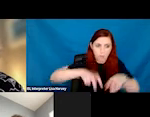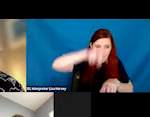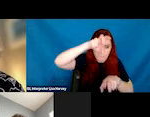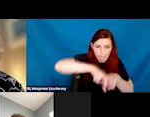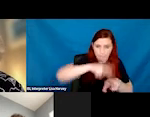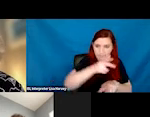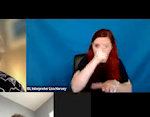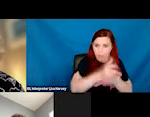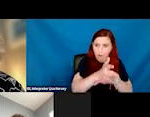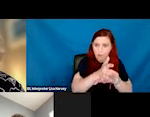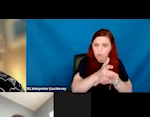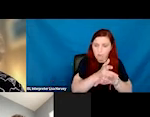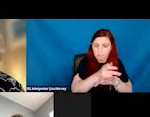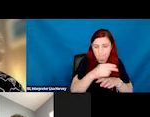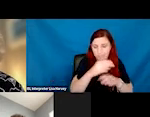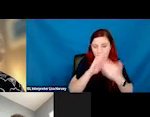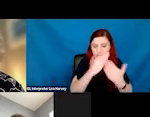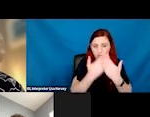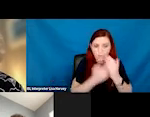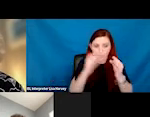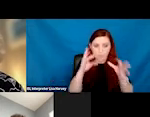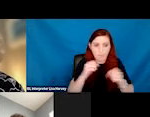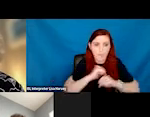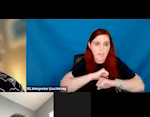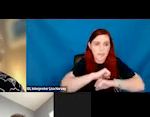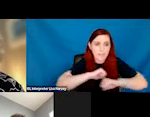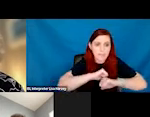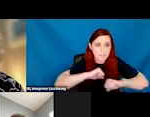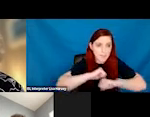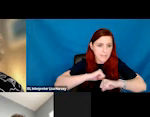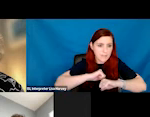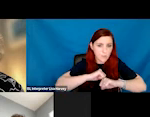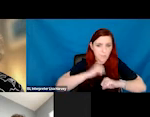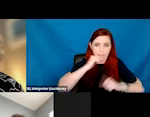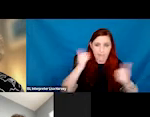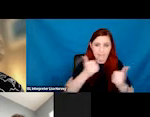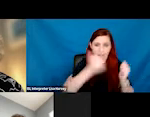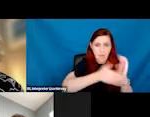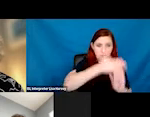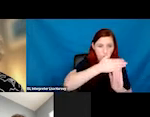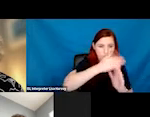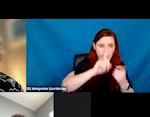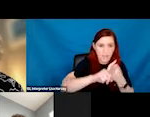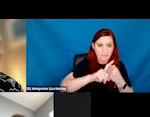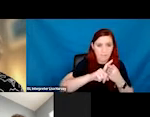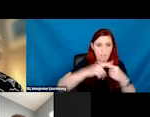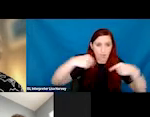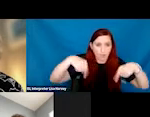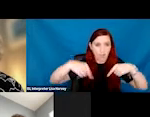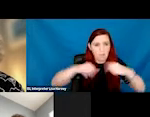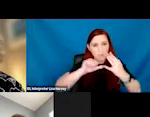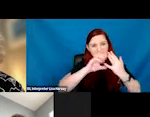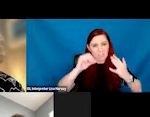illegally. And the space between those signboards and the truck was about 600 mil,